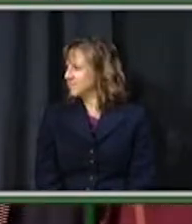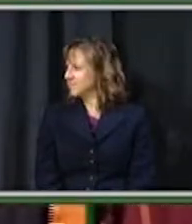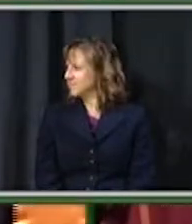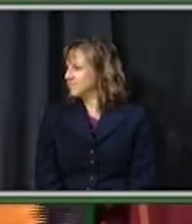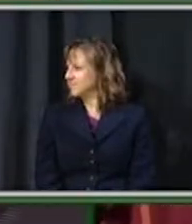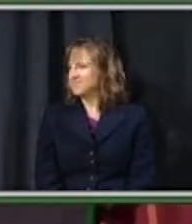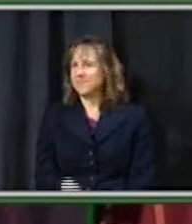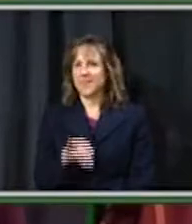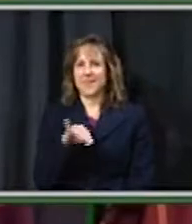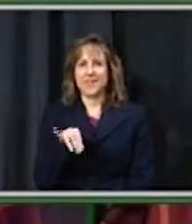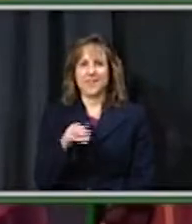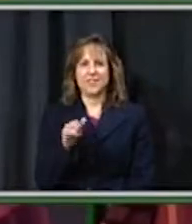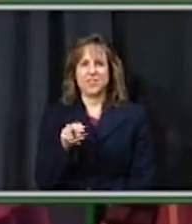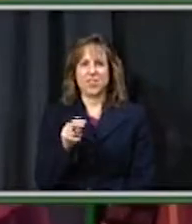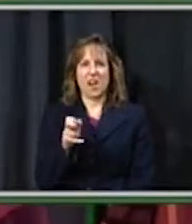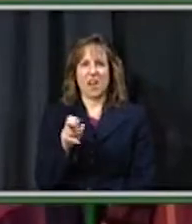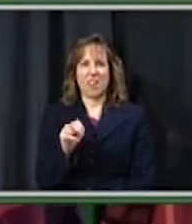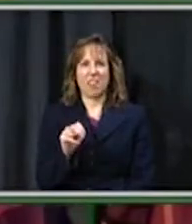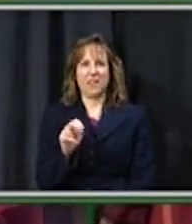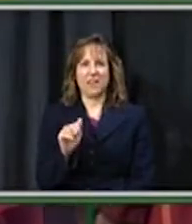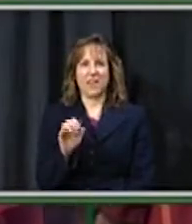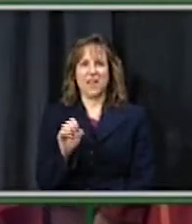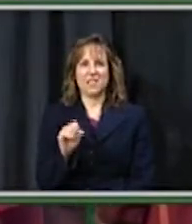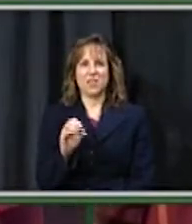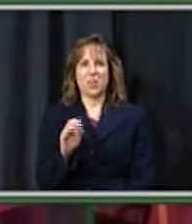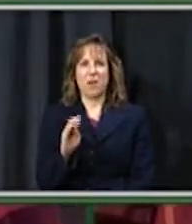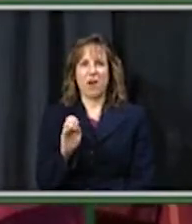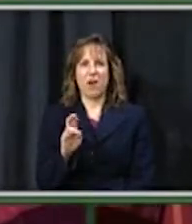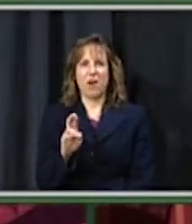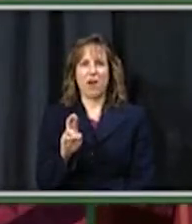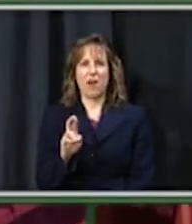Jonathan Ali Escobar.